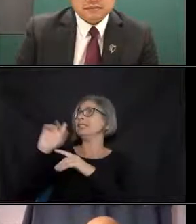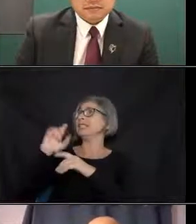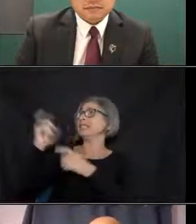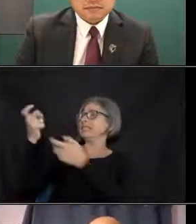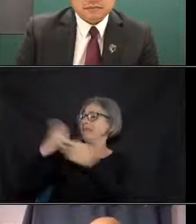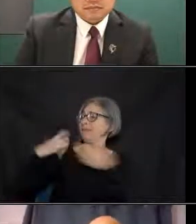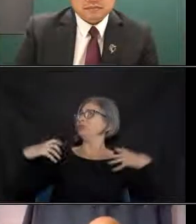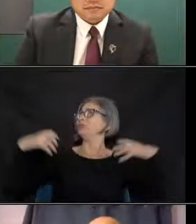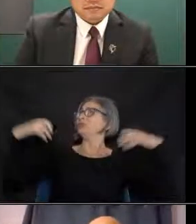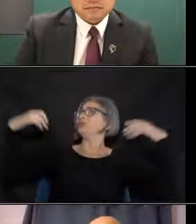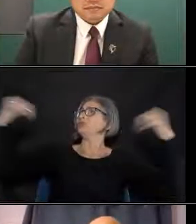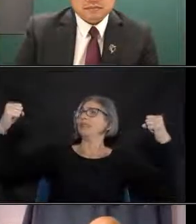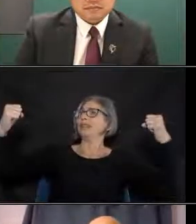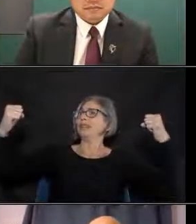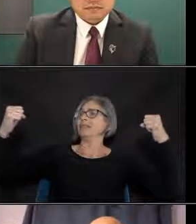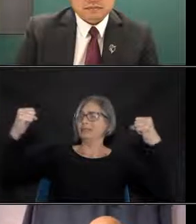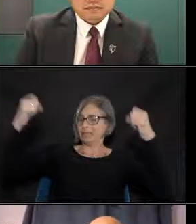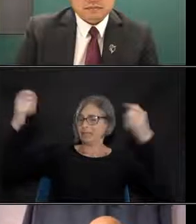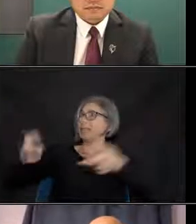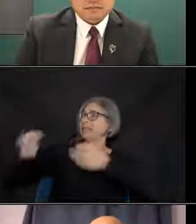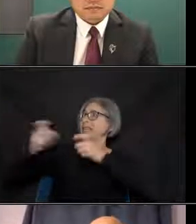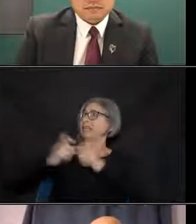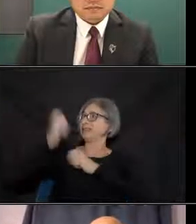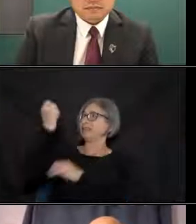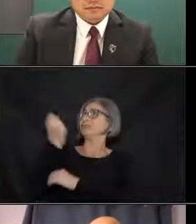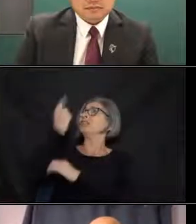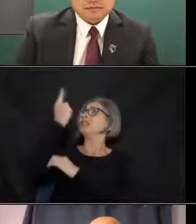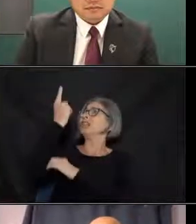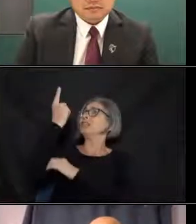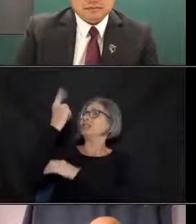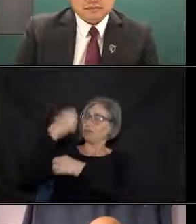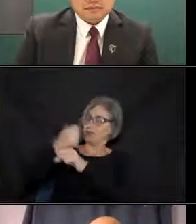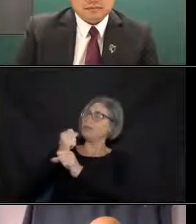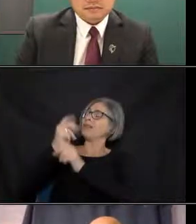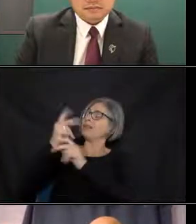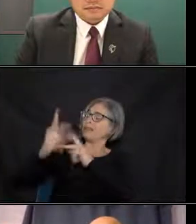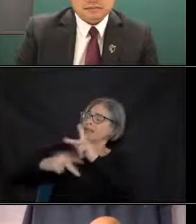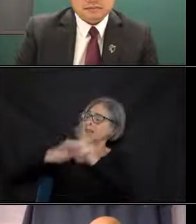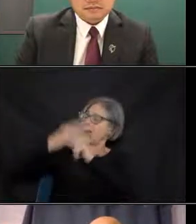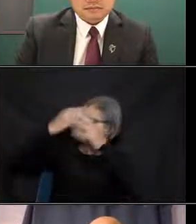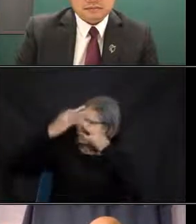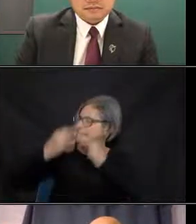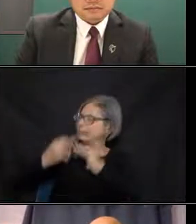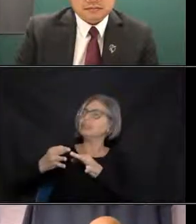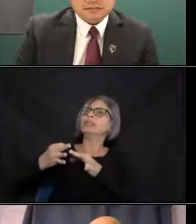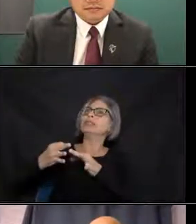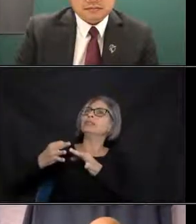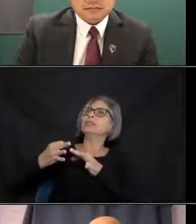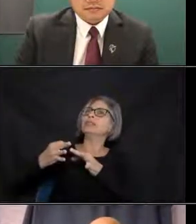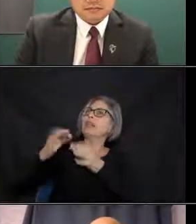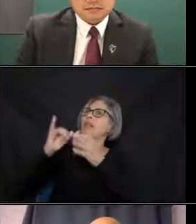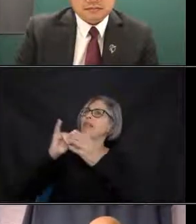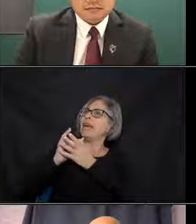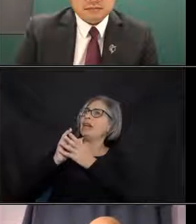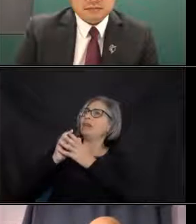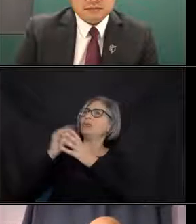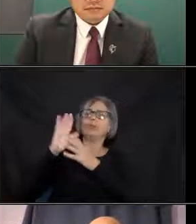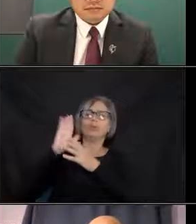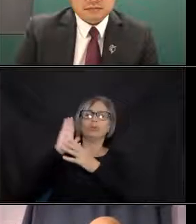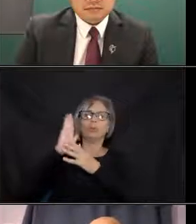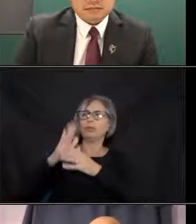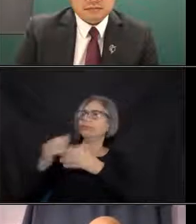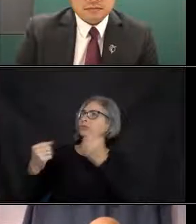strength, to give us the understanding, to make the kinds of decisions that will ennoble us, not